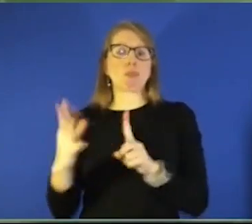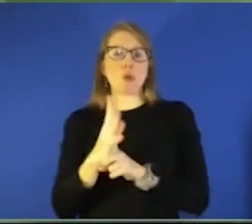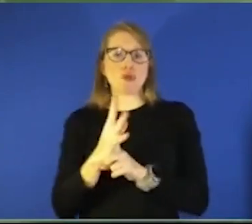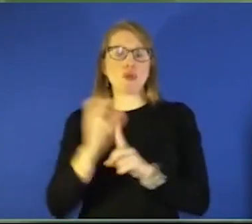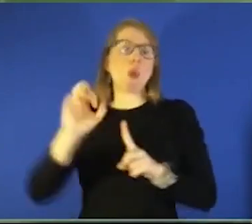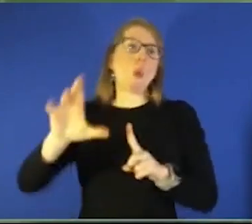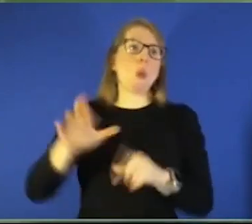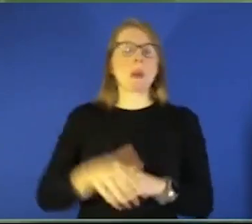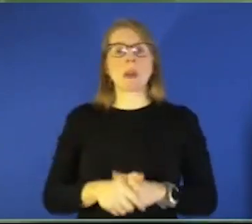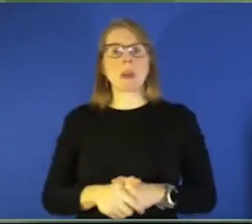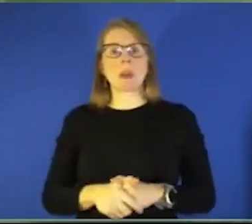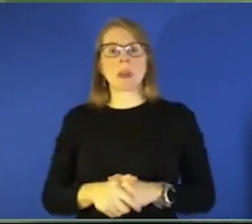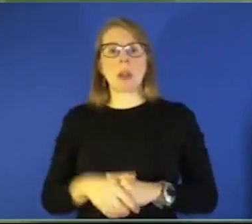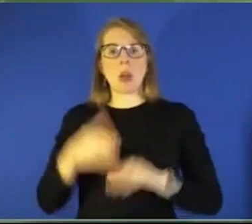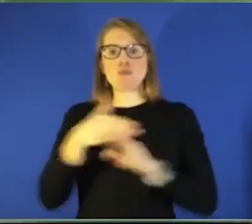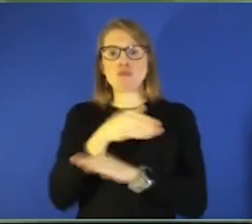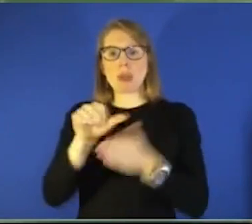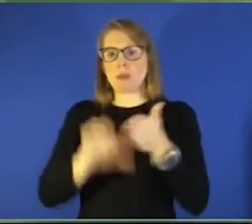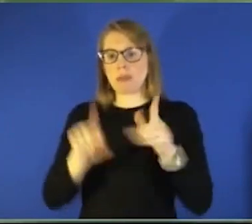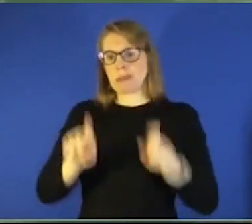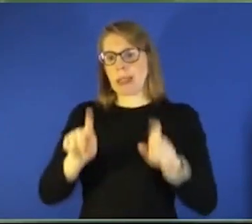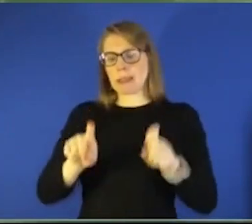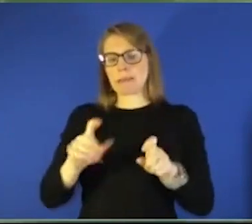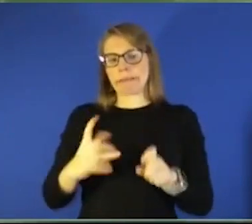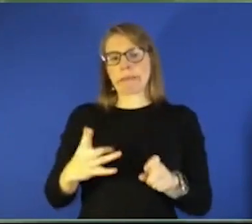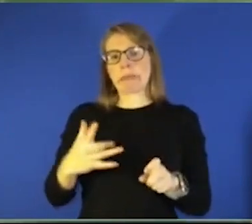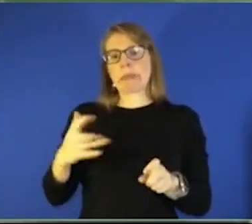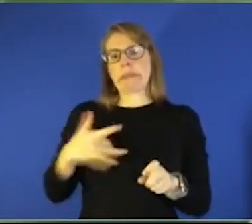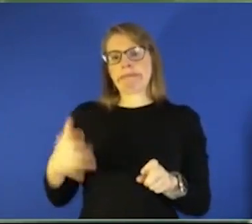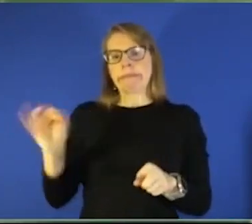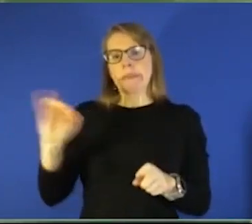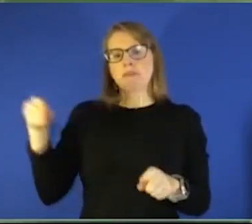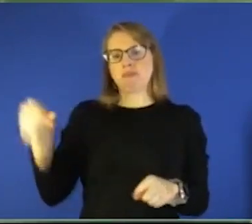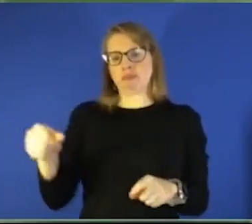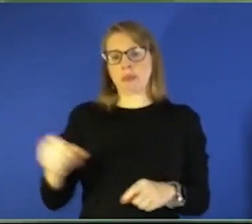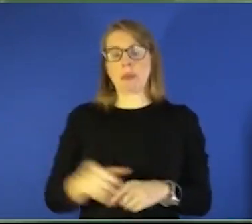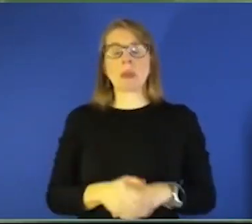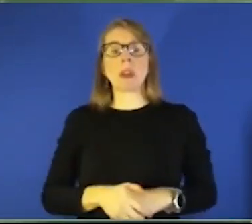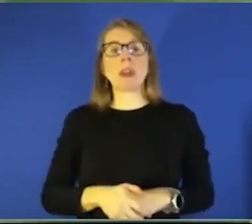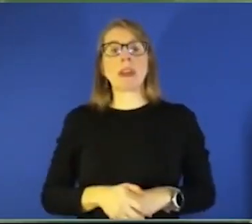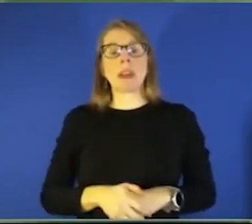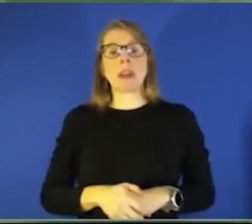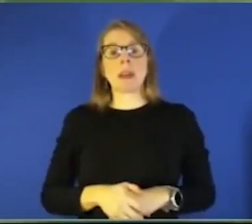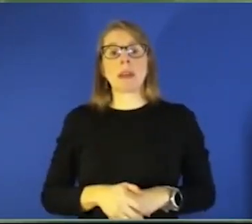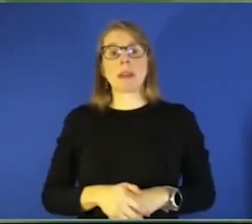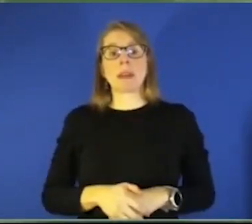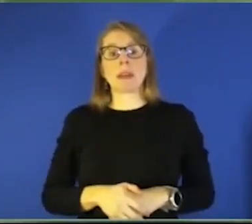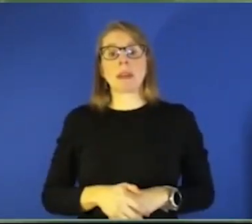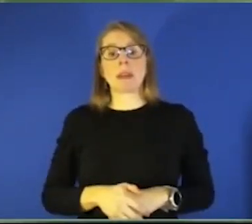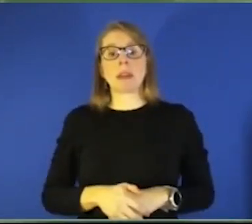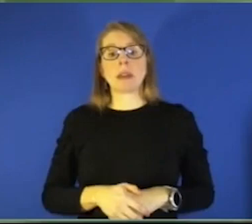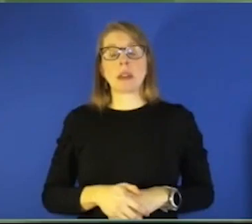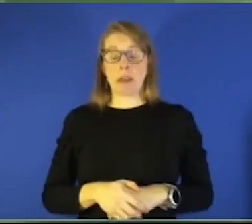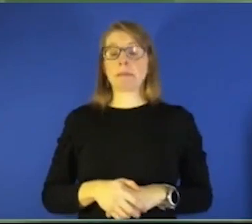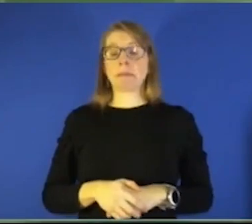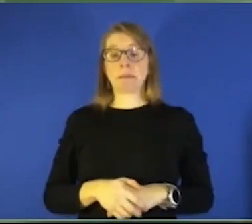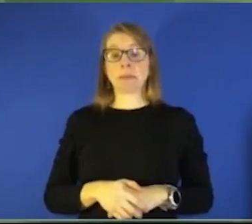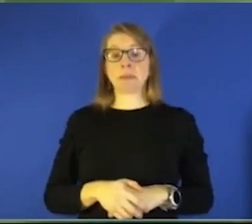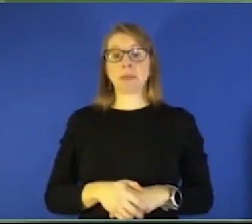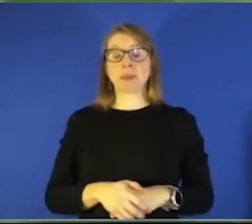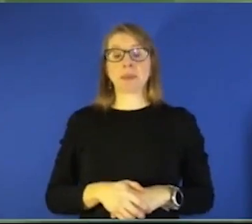or pre-procedure testing. They're all typically covered. The question of doing the